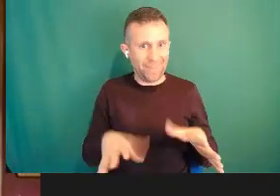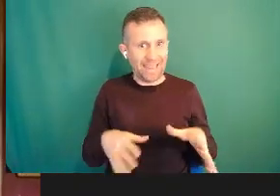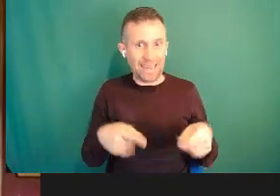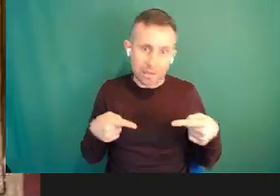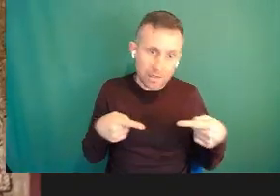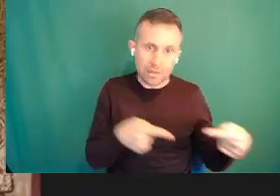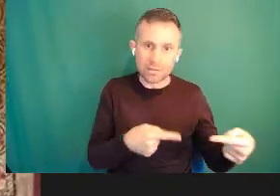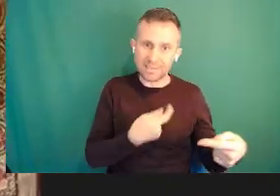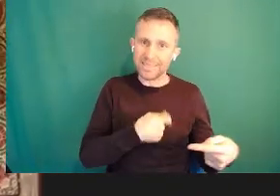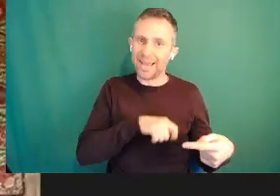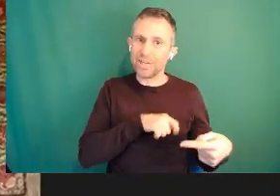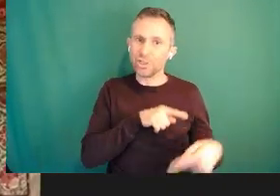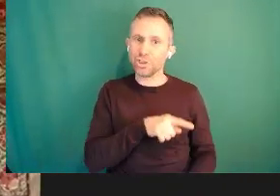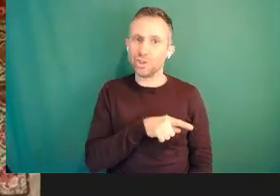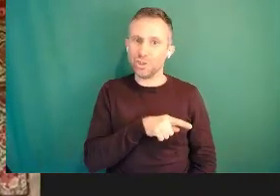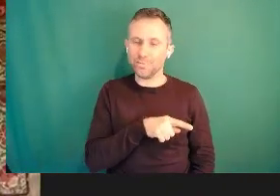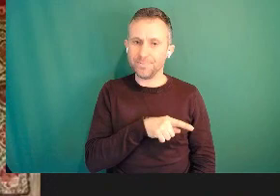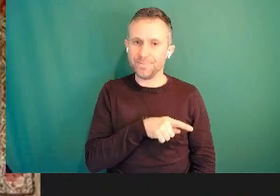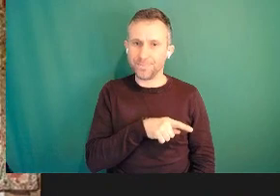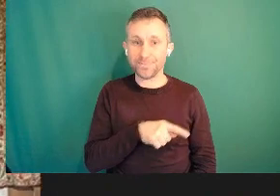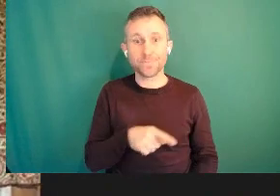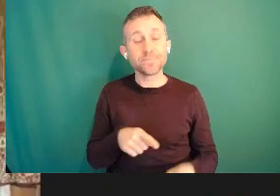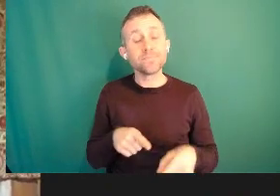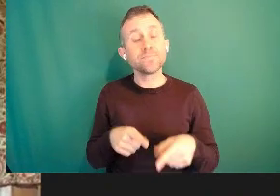Place. And so